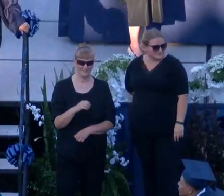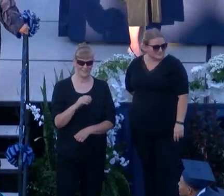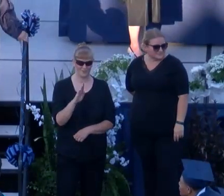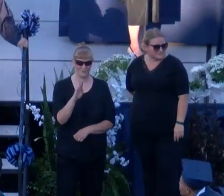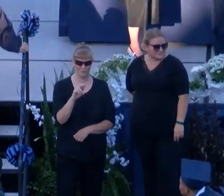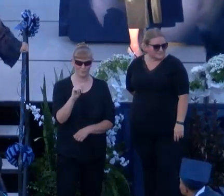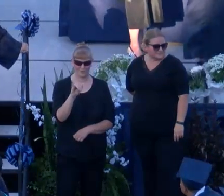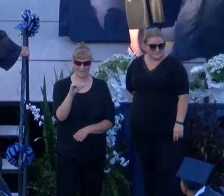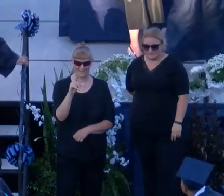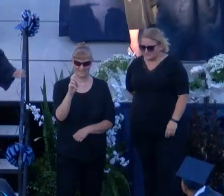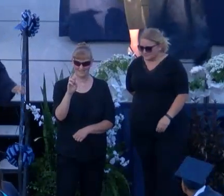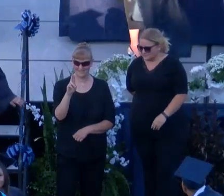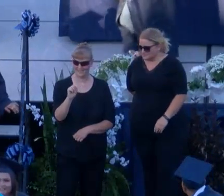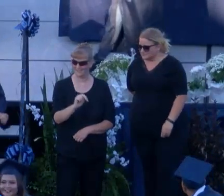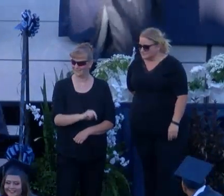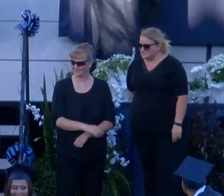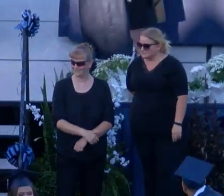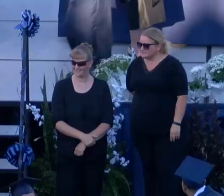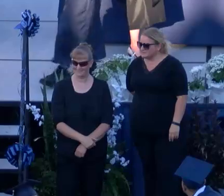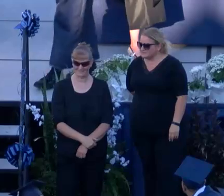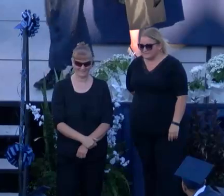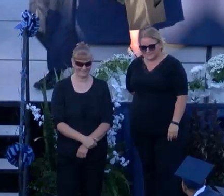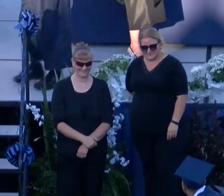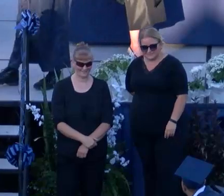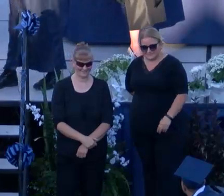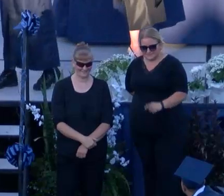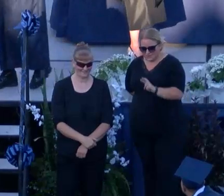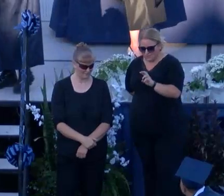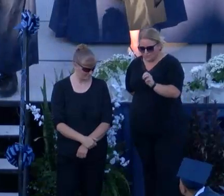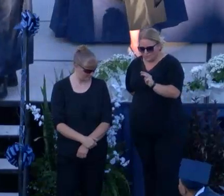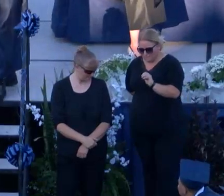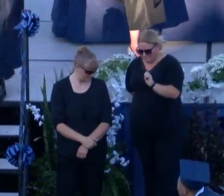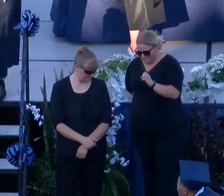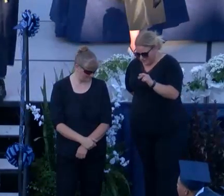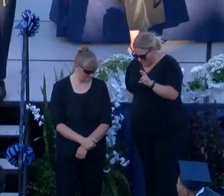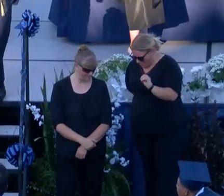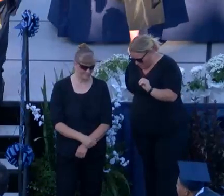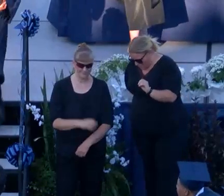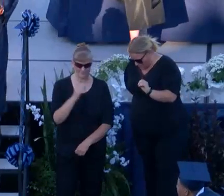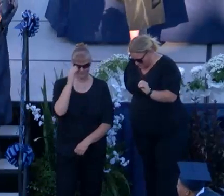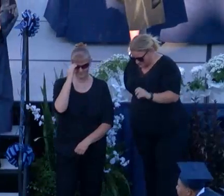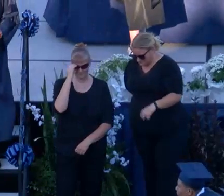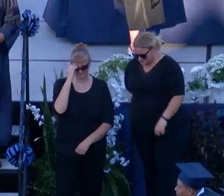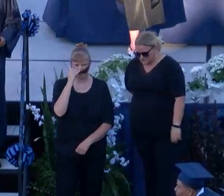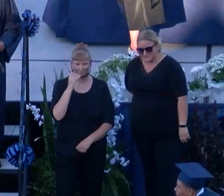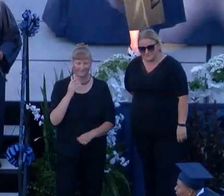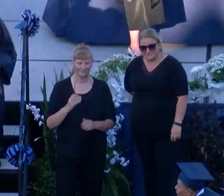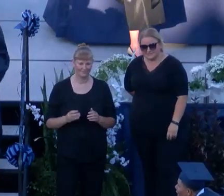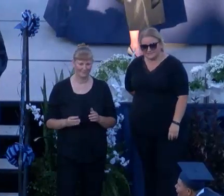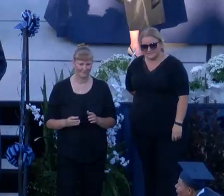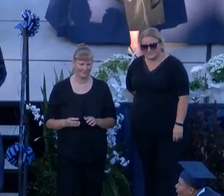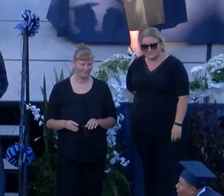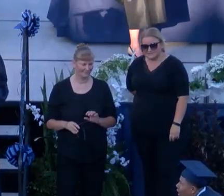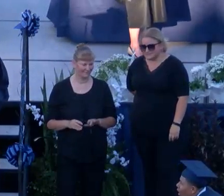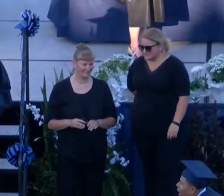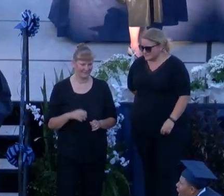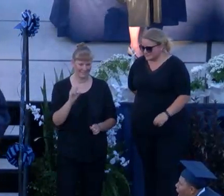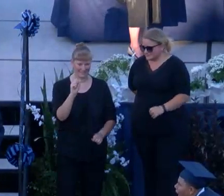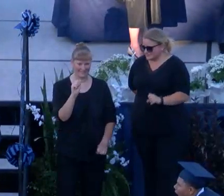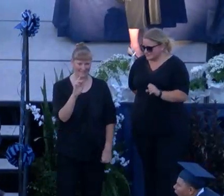Drayden Martinez. Ramiro Soto Guzman. Sam